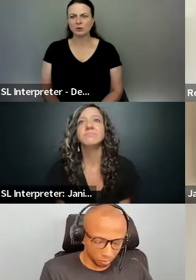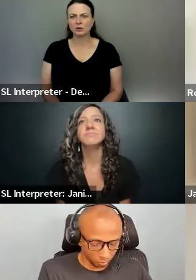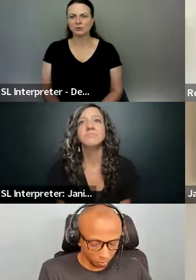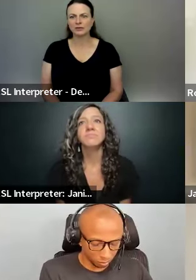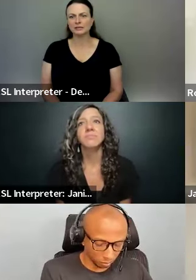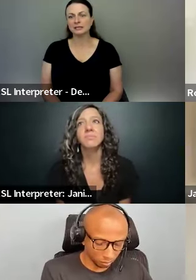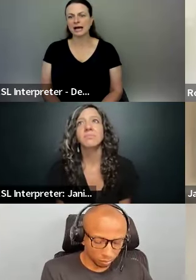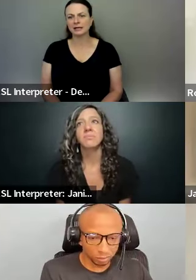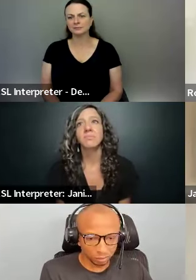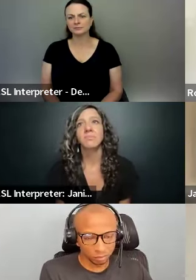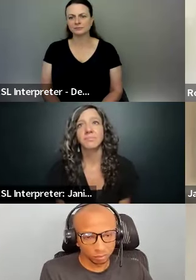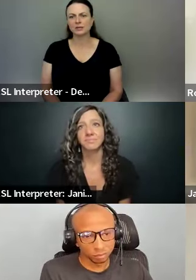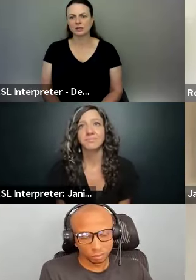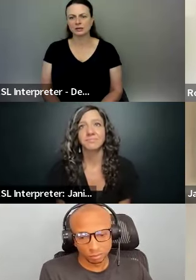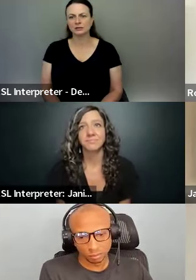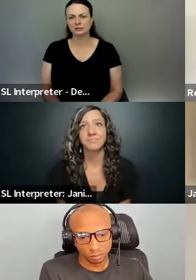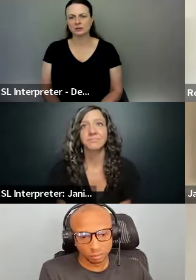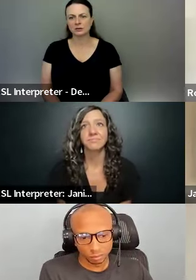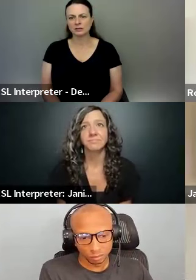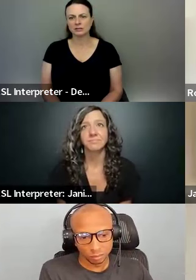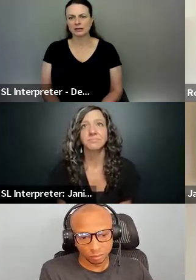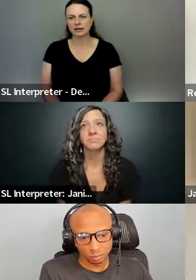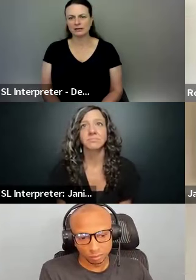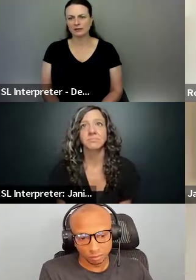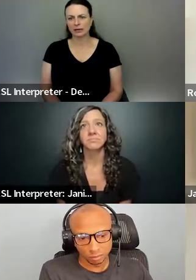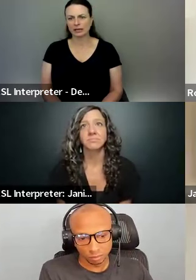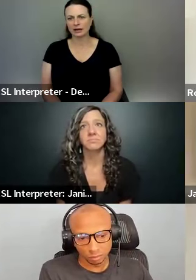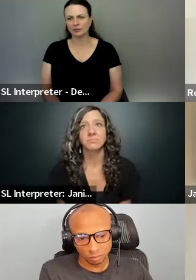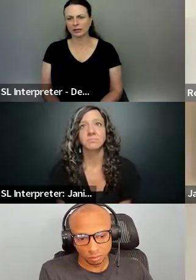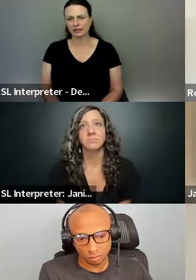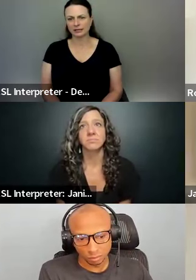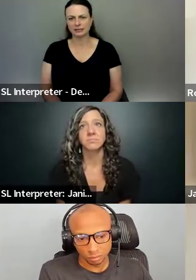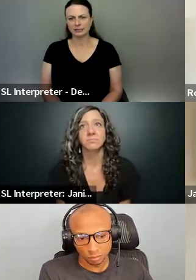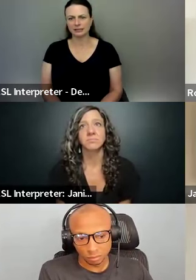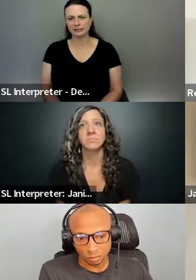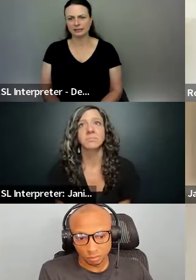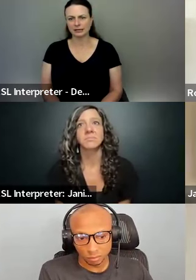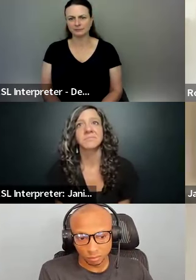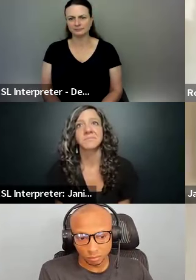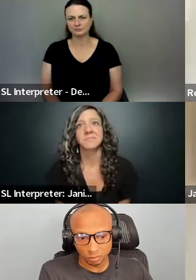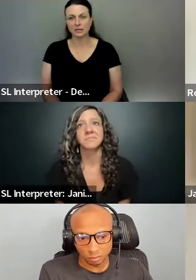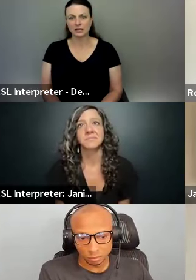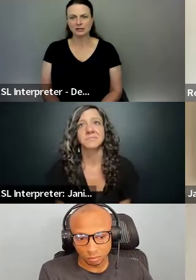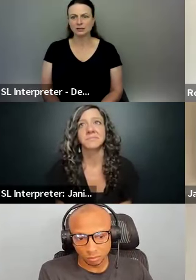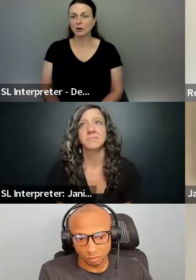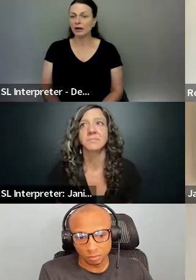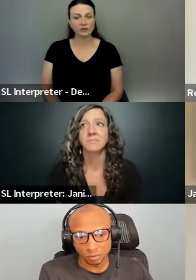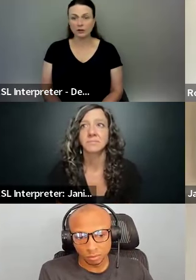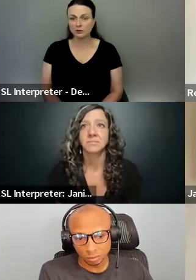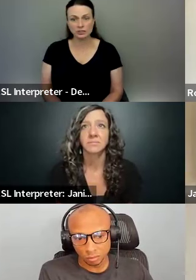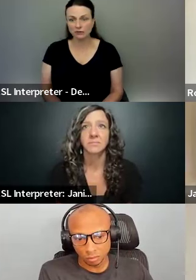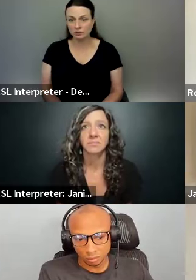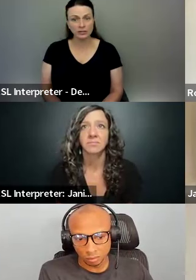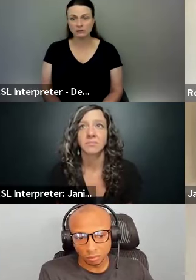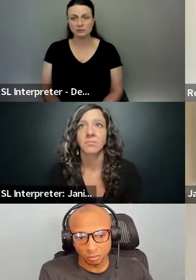And then we'll put that on Slack so you can see that and everybody can have a look at it. And go ahead and